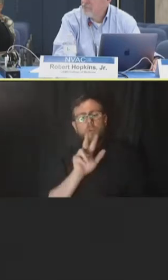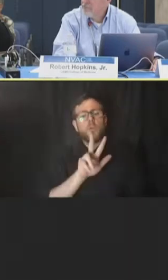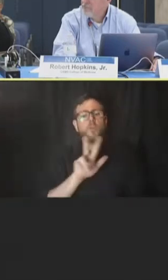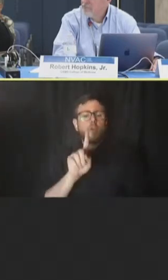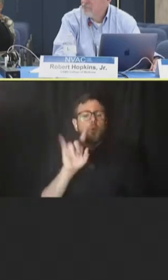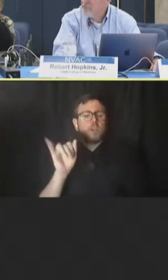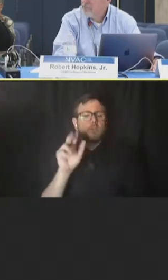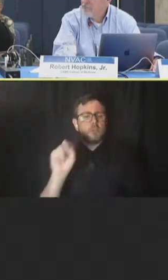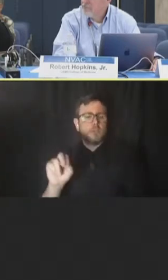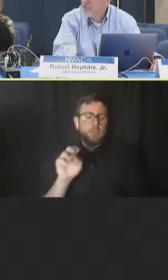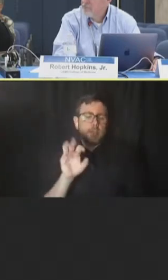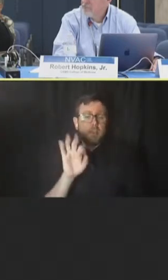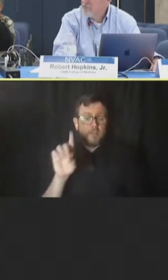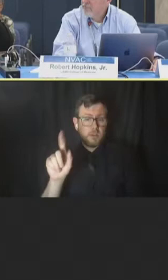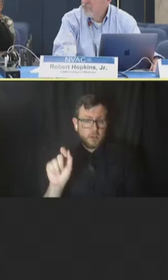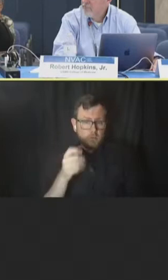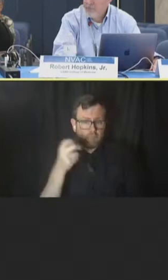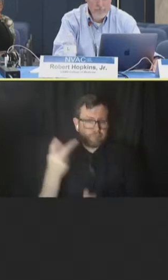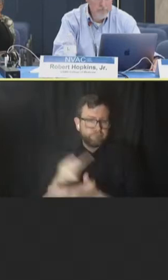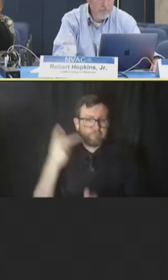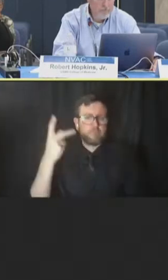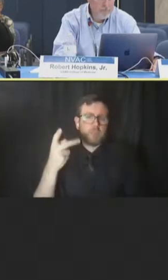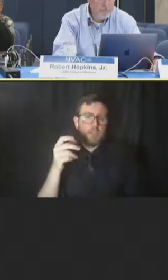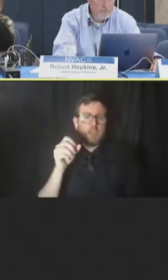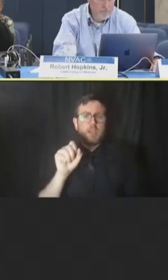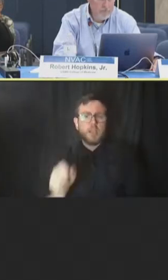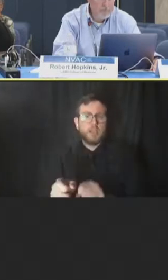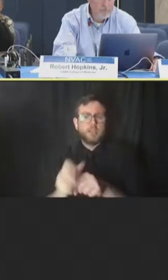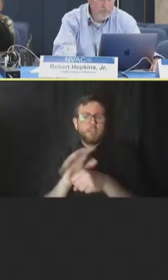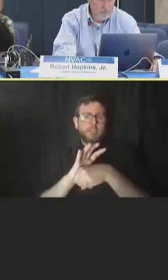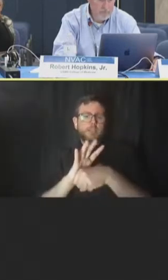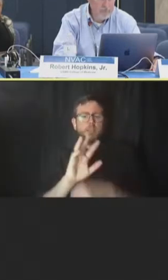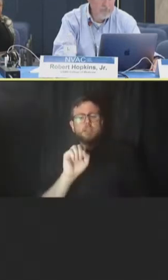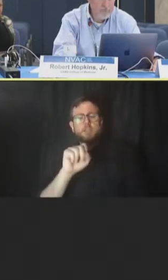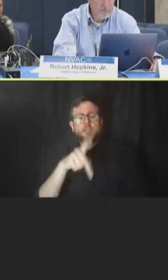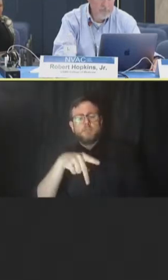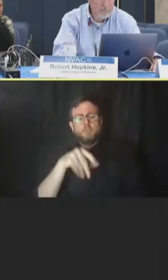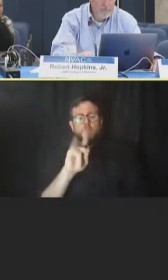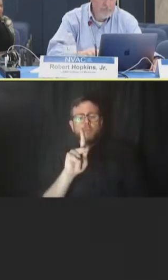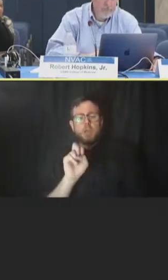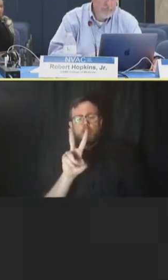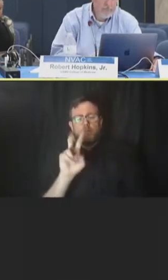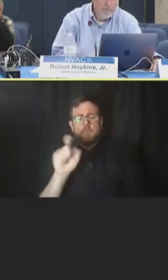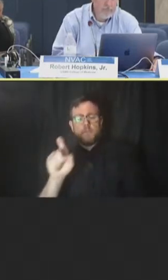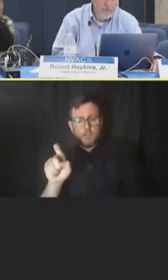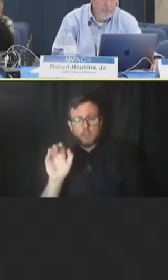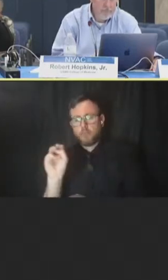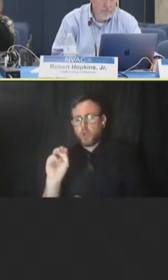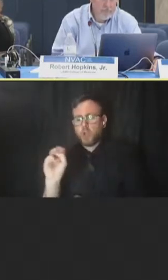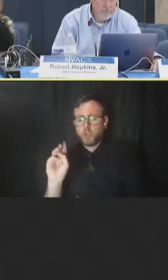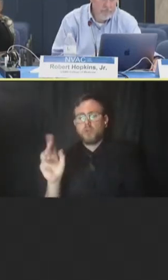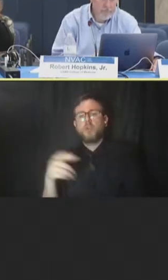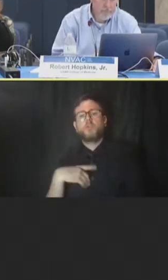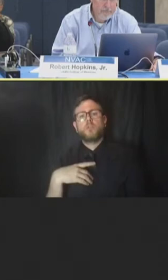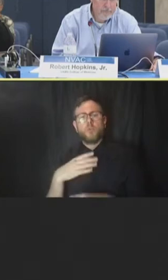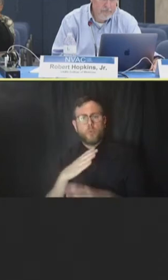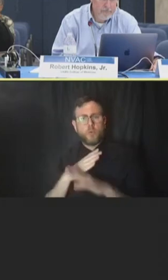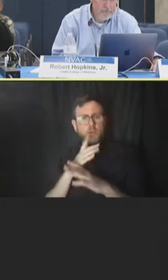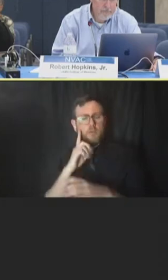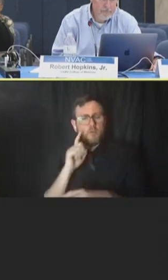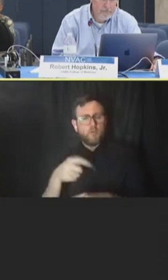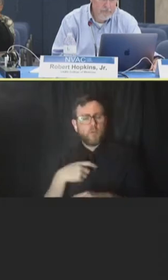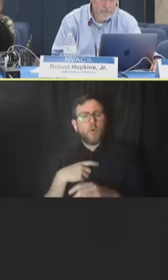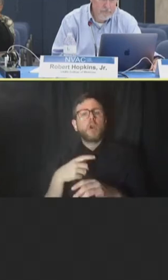January, FDA approved Spikevax. This is the Moderna product for the prevention of COVID-19